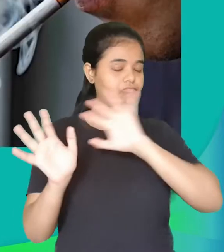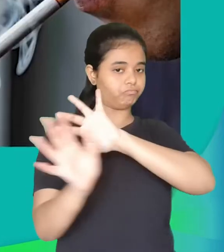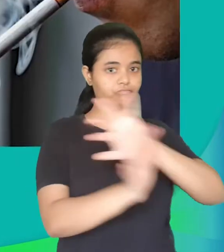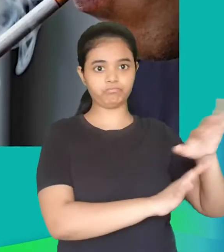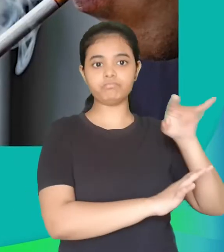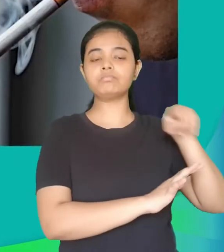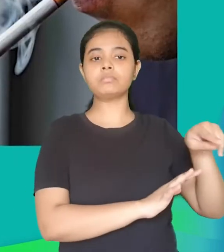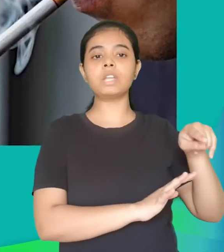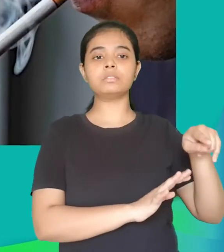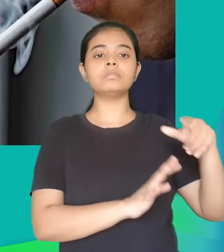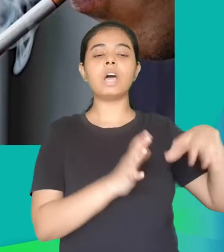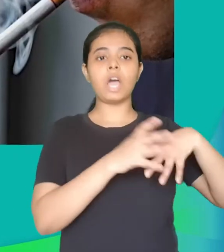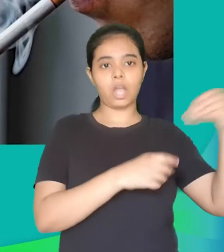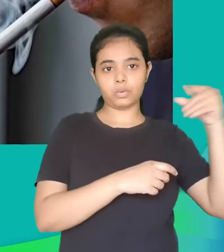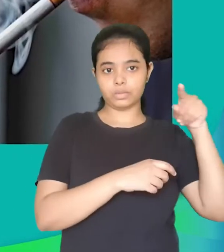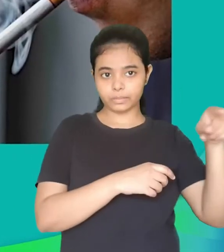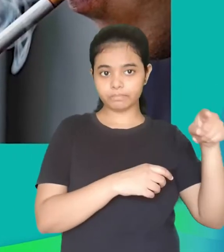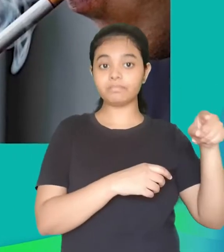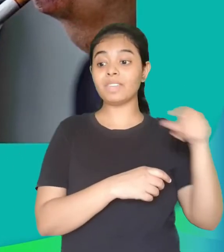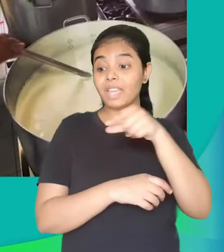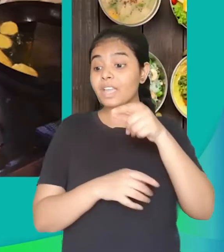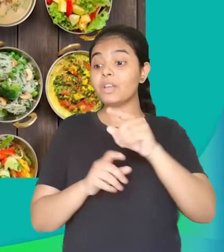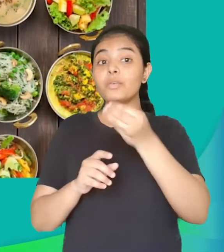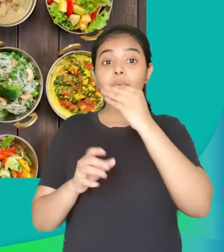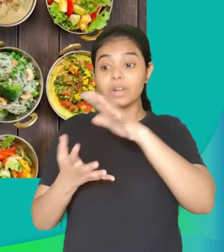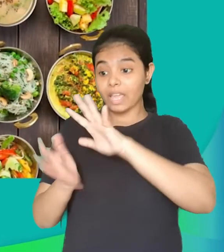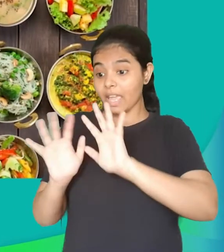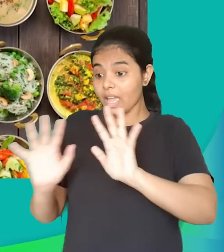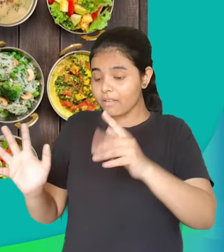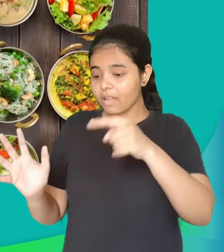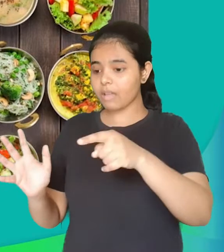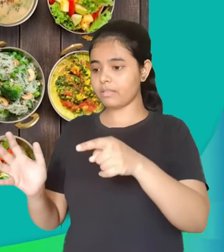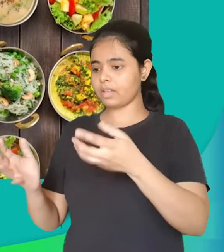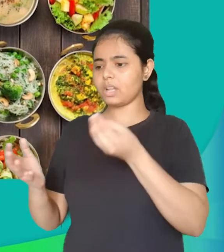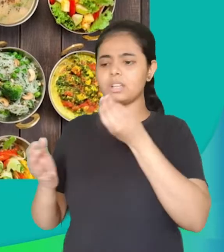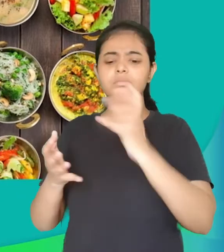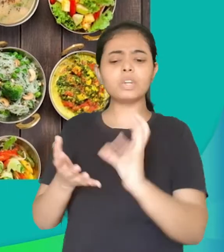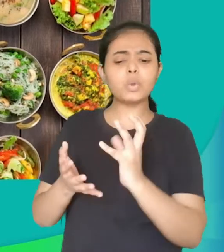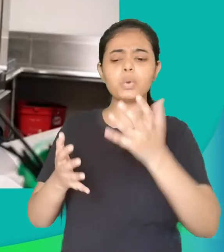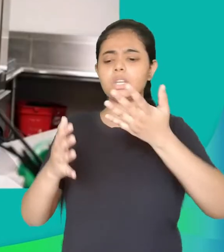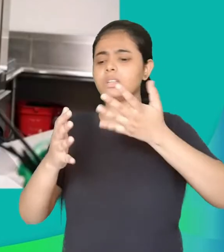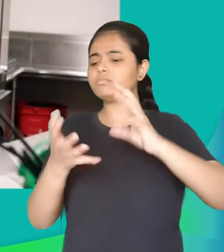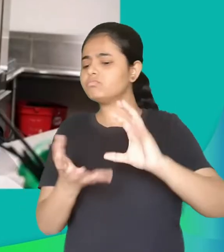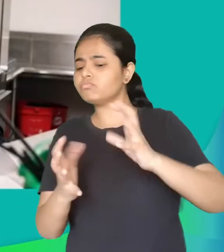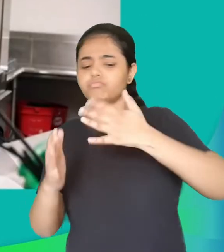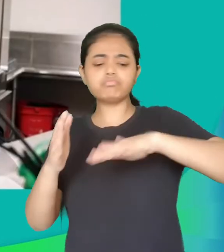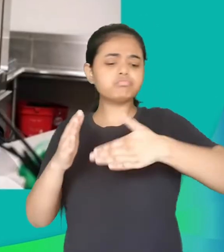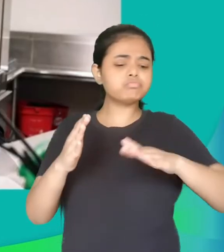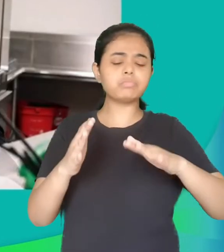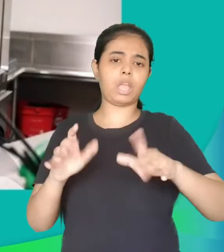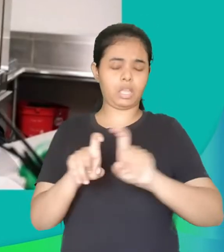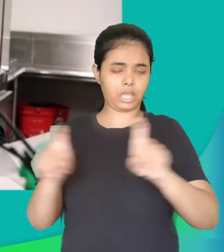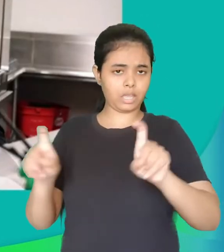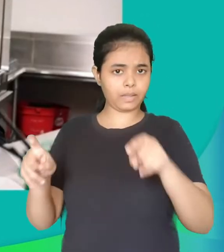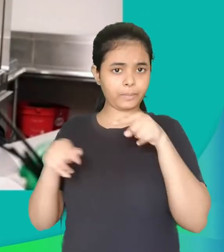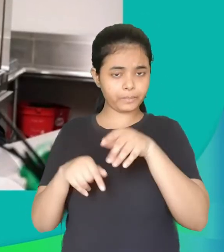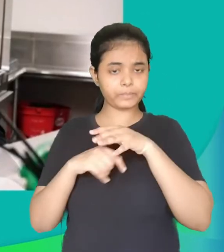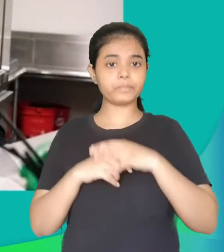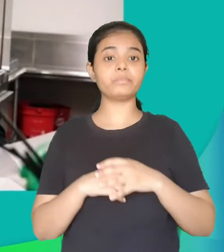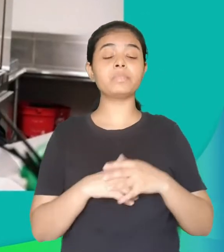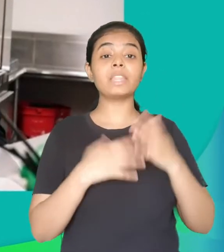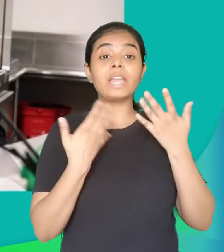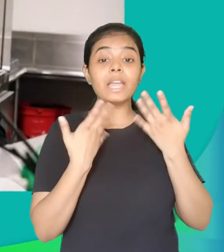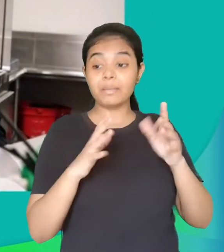or using tobacco in any form in areas where food is exposed or in areas used